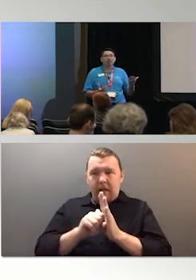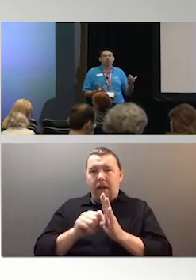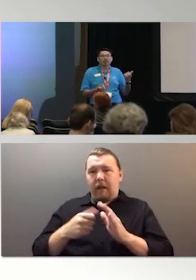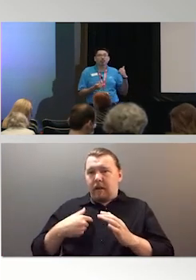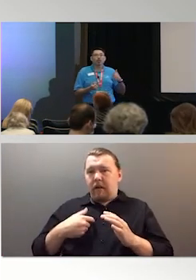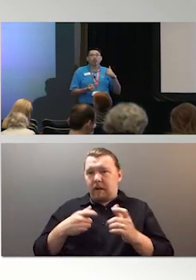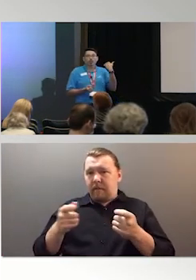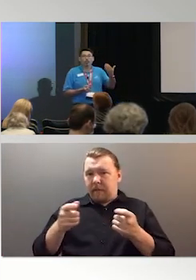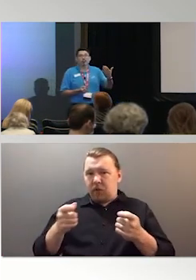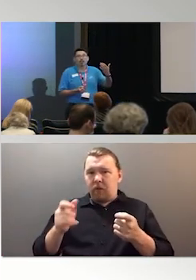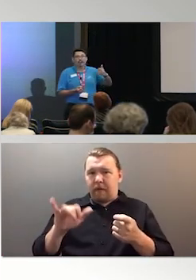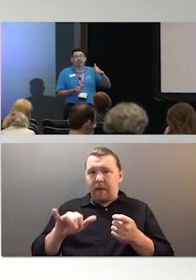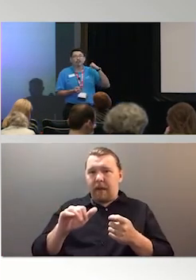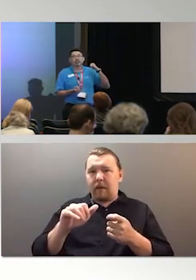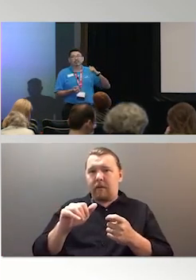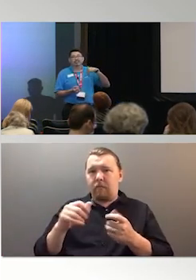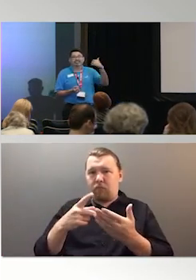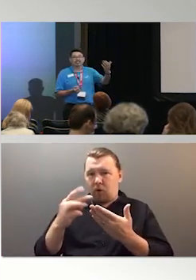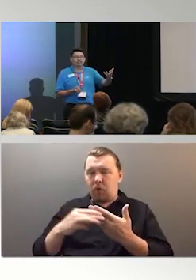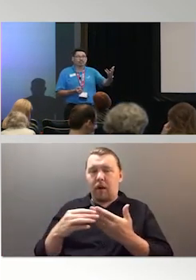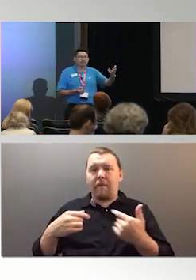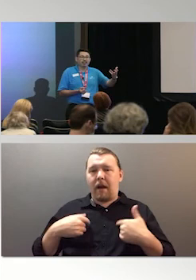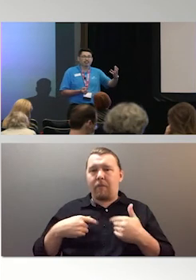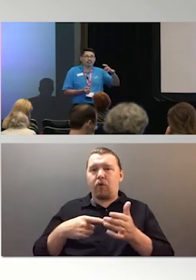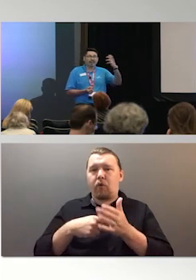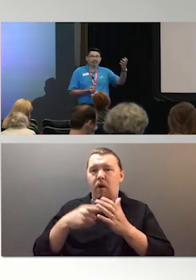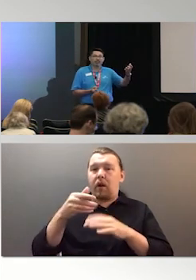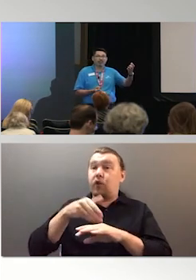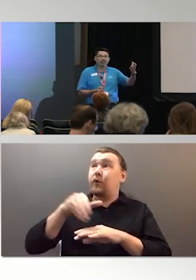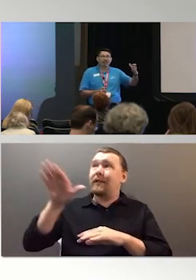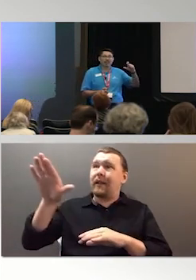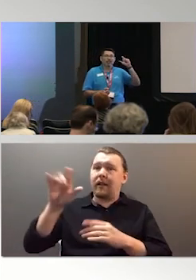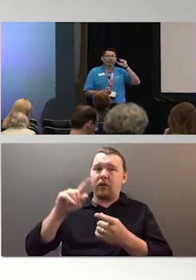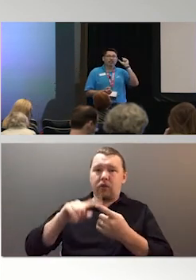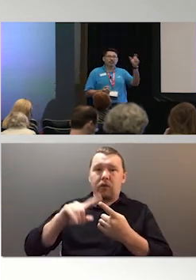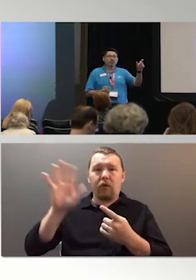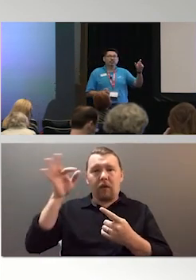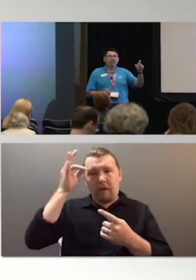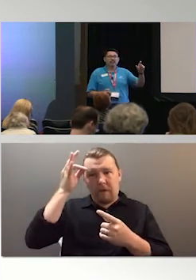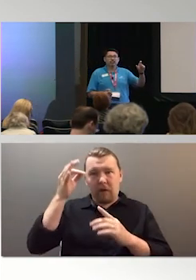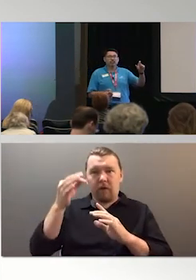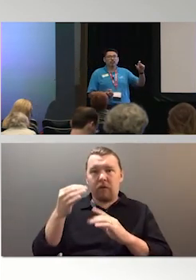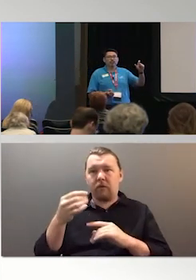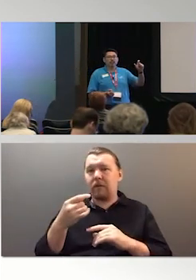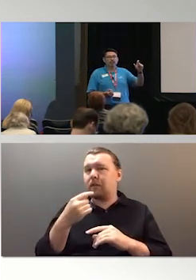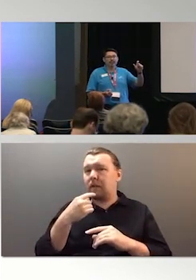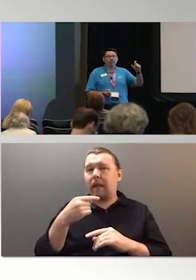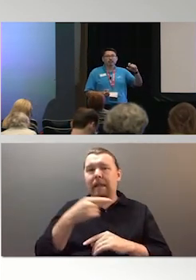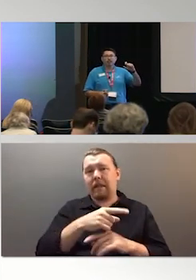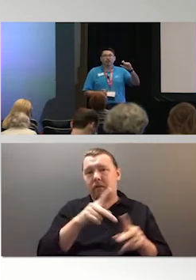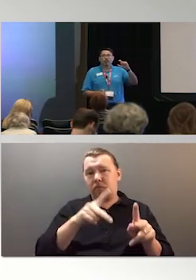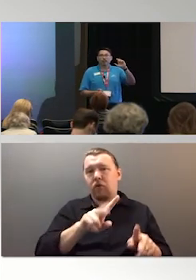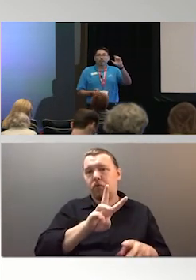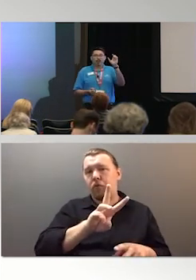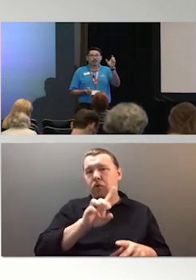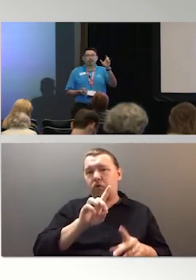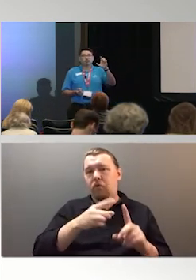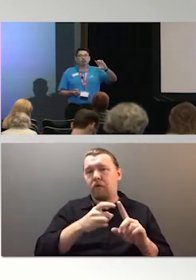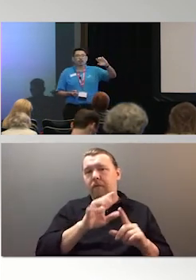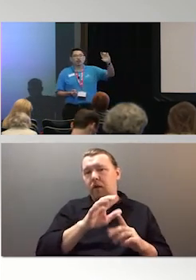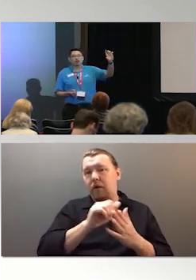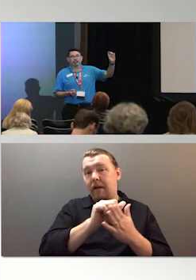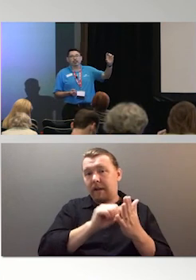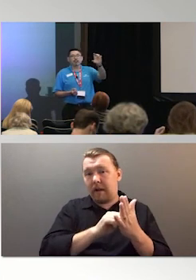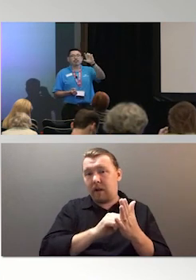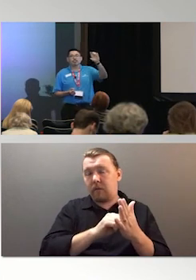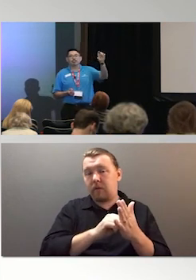ABLE program, we're required to send to the feds, to the IRS, saying, this person had a withdrawal in their account. Of that